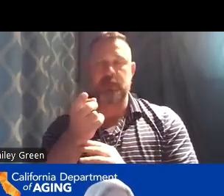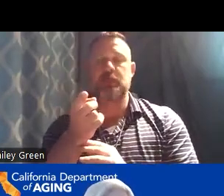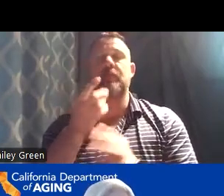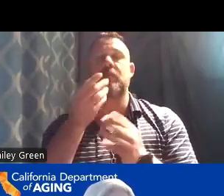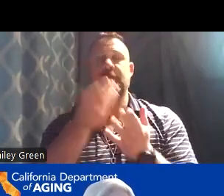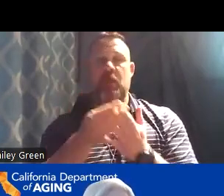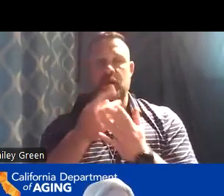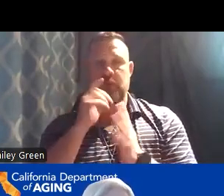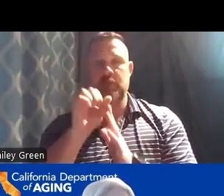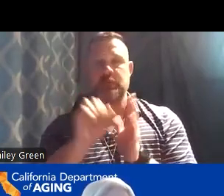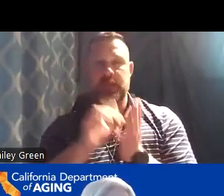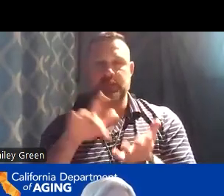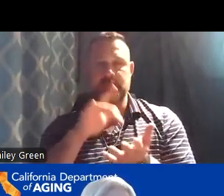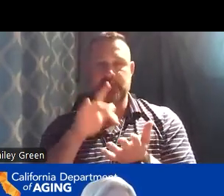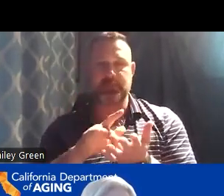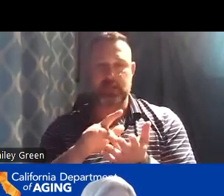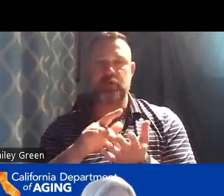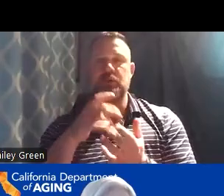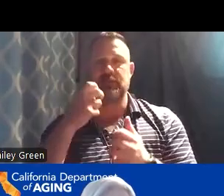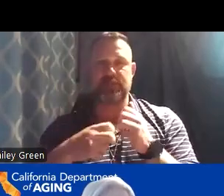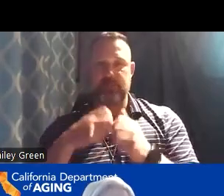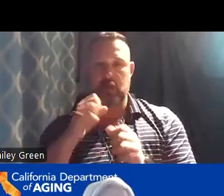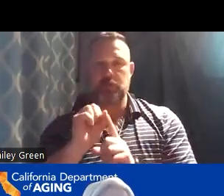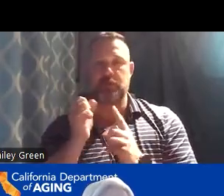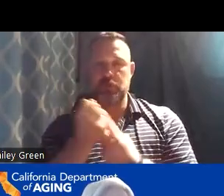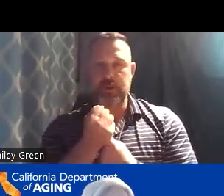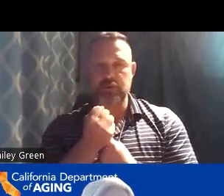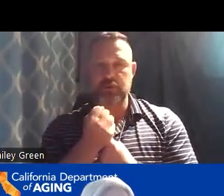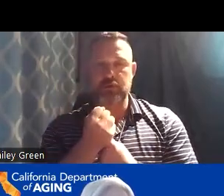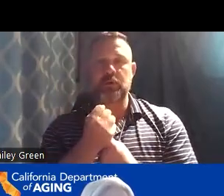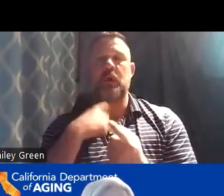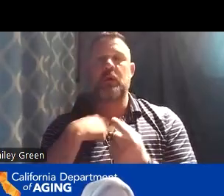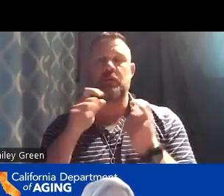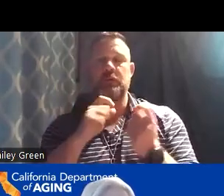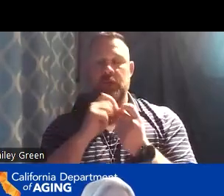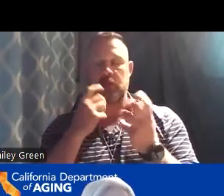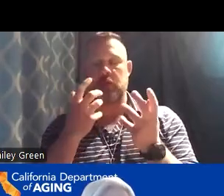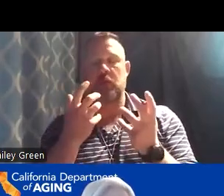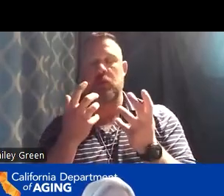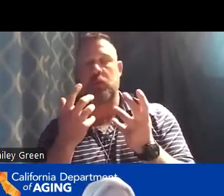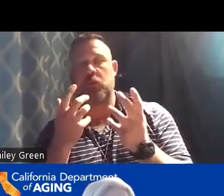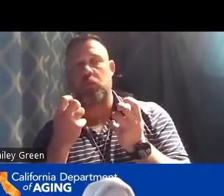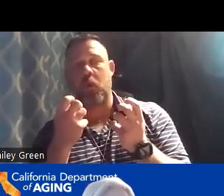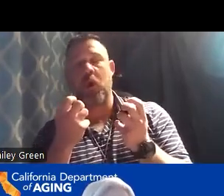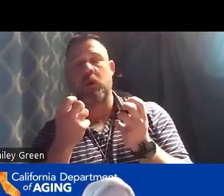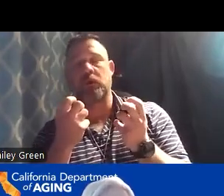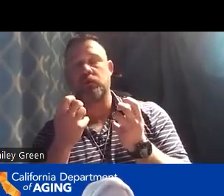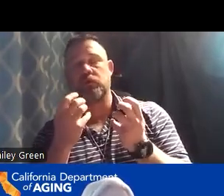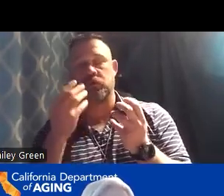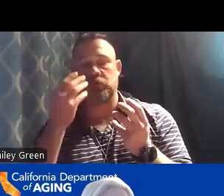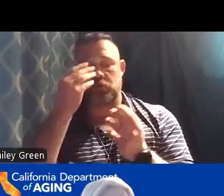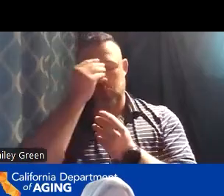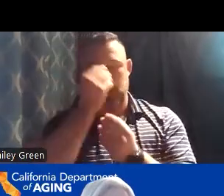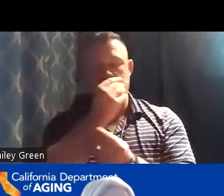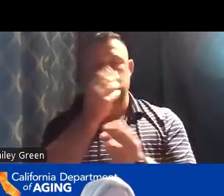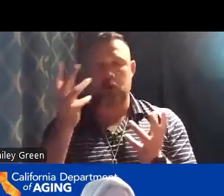for the state centers remains to be a difficult situation, and I particularly wanted to bring to the committee's attention